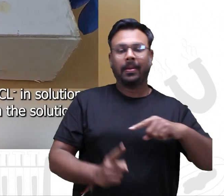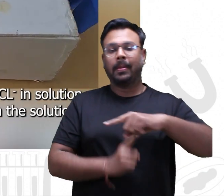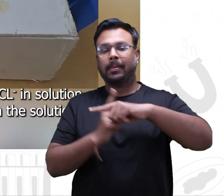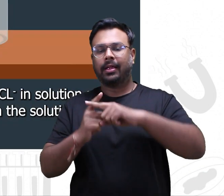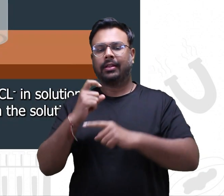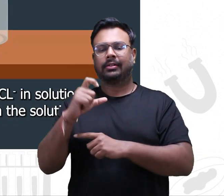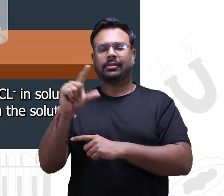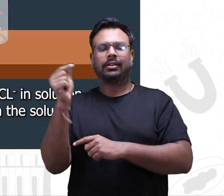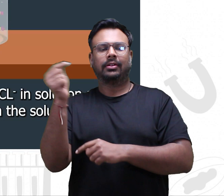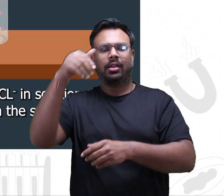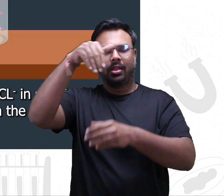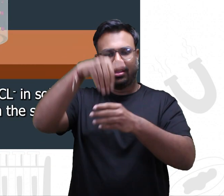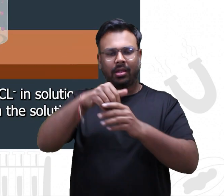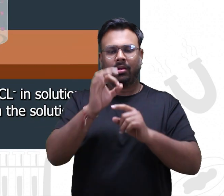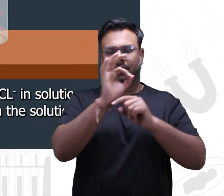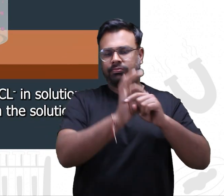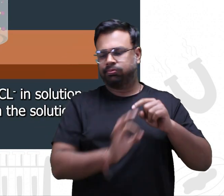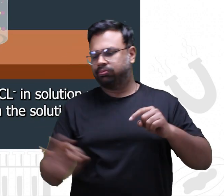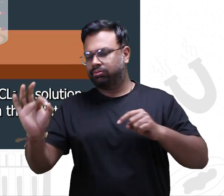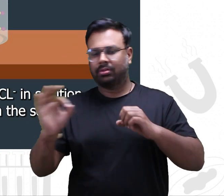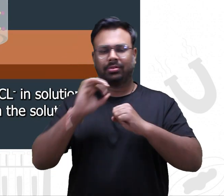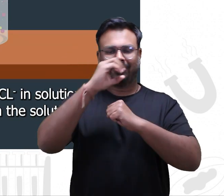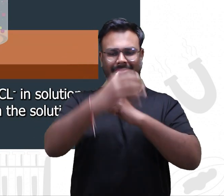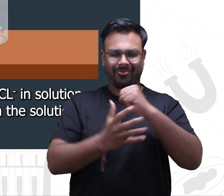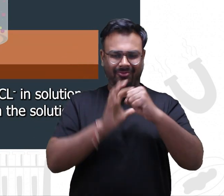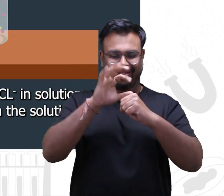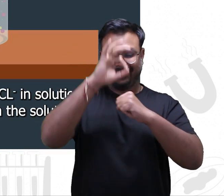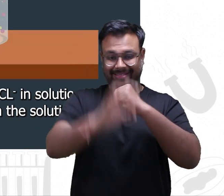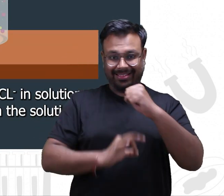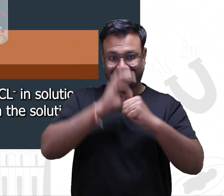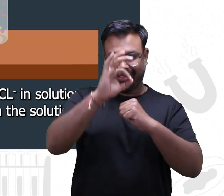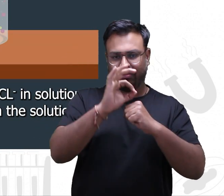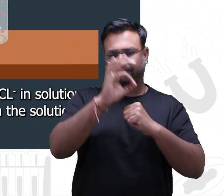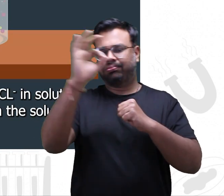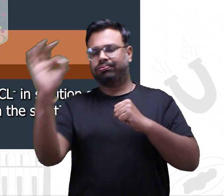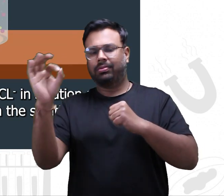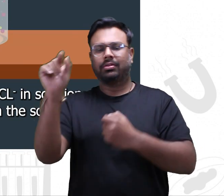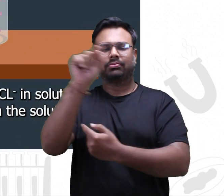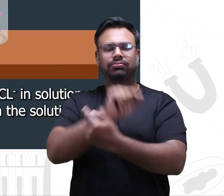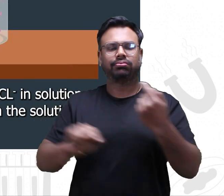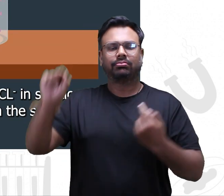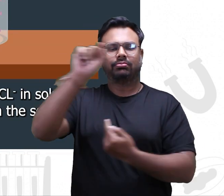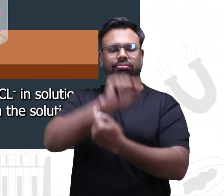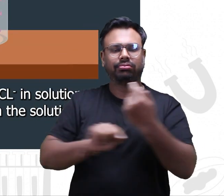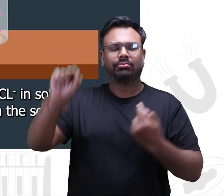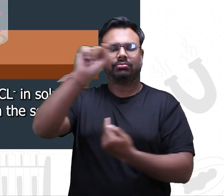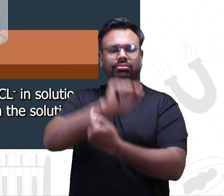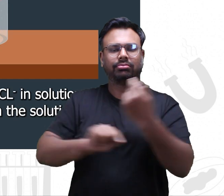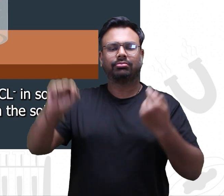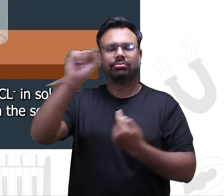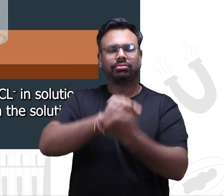acid dissociates into ions like H plus and Cl minus in solution, and it acts as